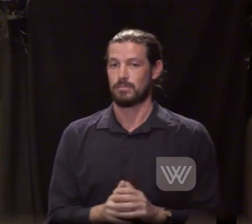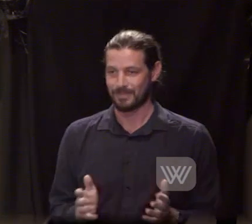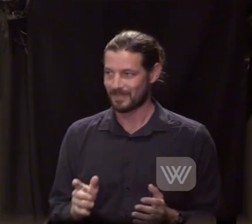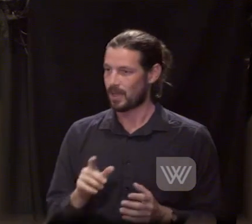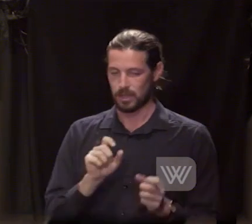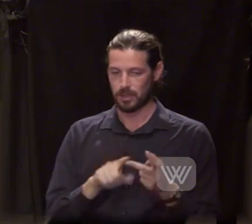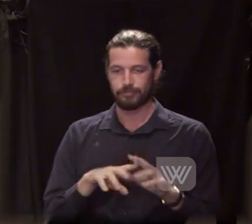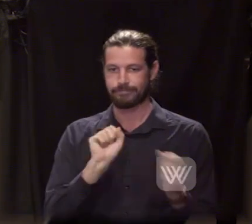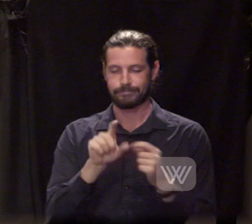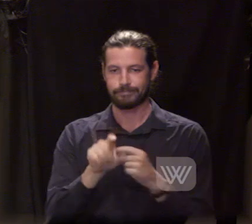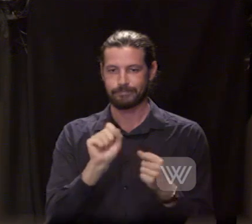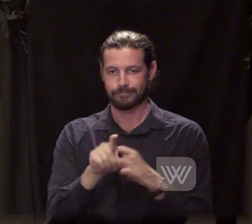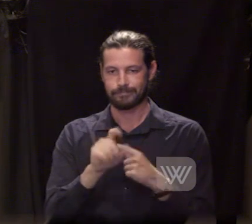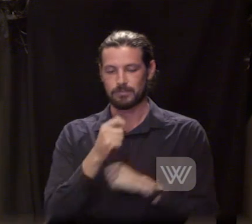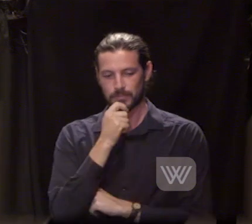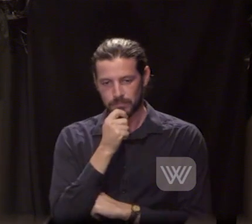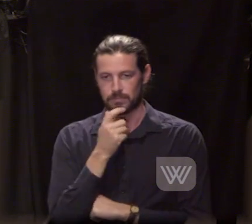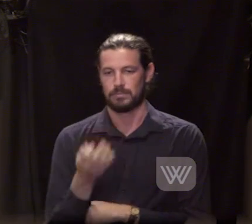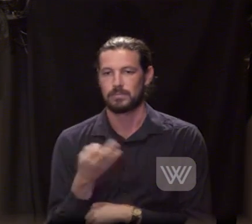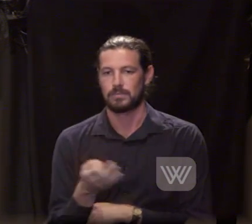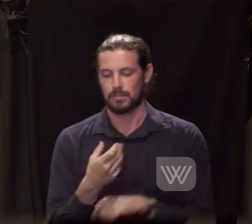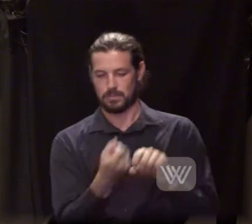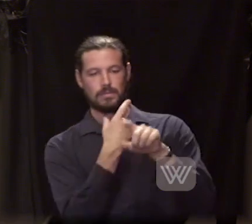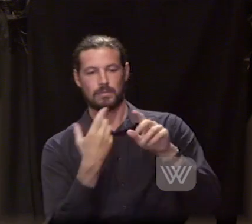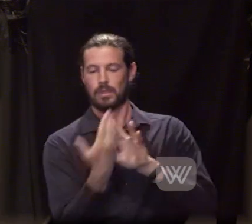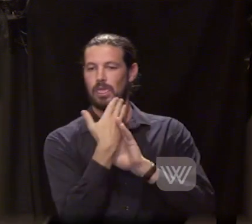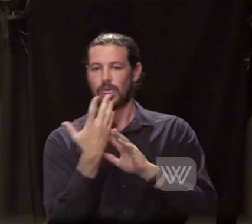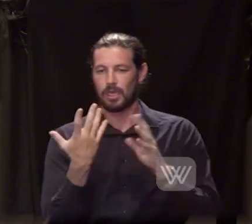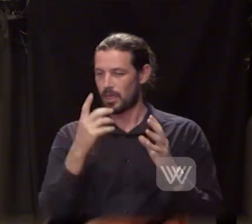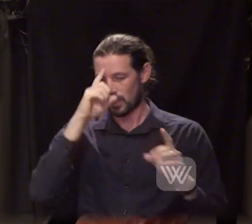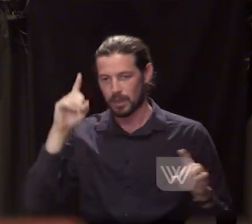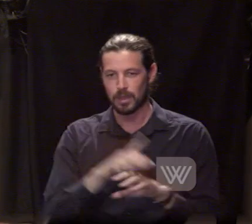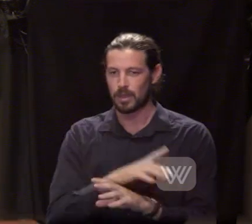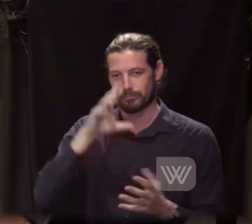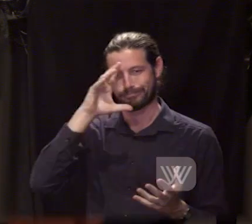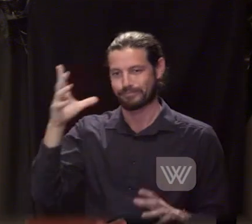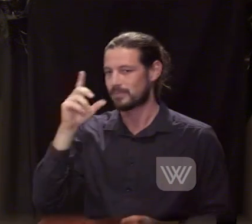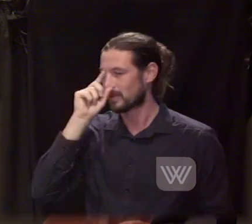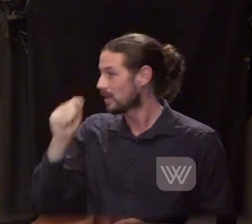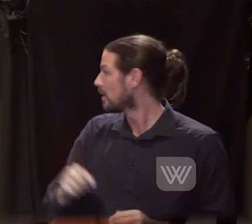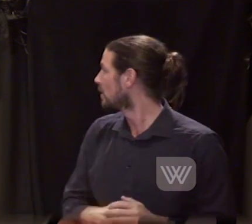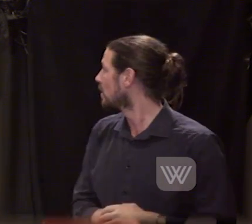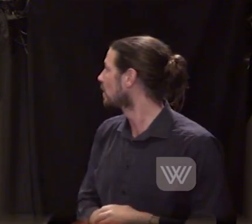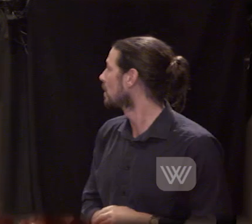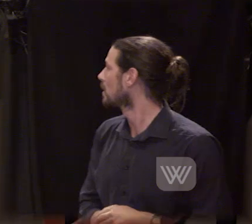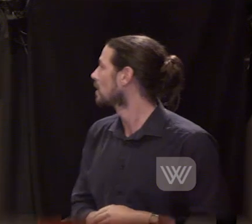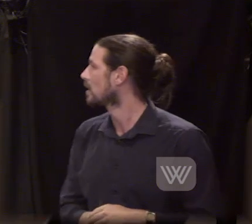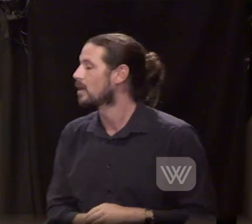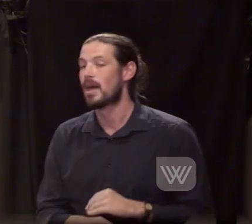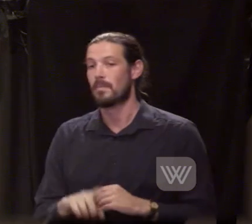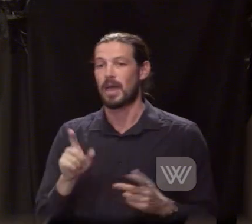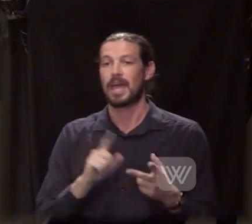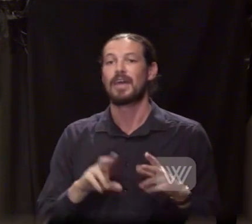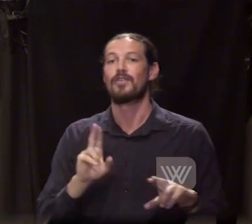emails and then you start getting things coming back in the middle, then it can get really confusing. But in general, if maybe you just decided, okay, I'm done